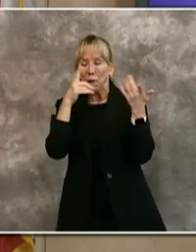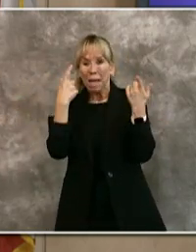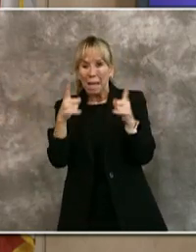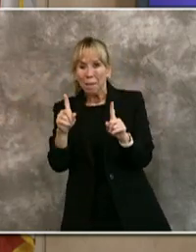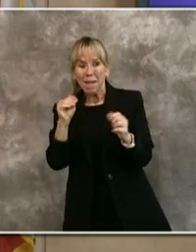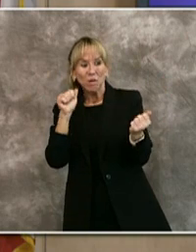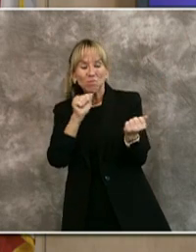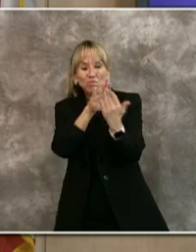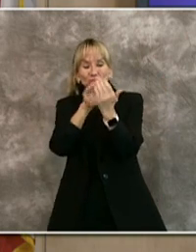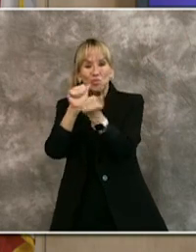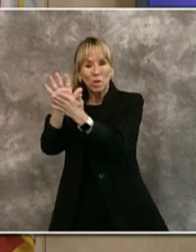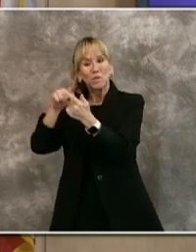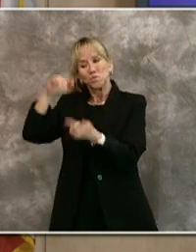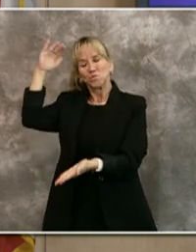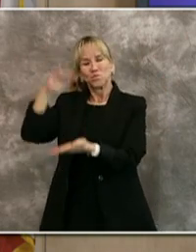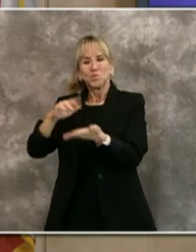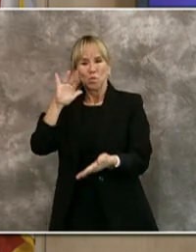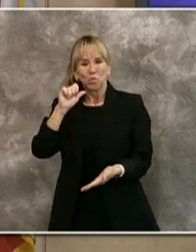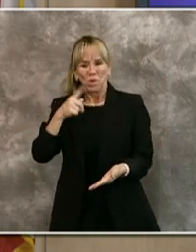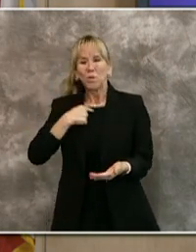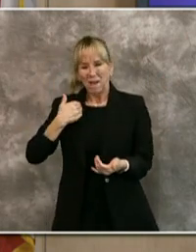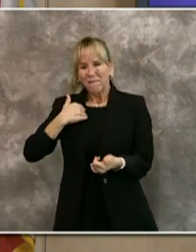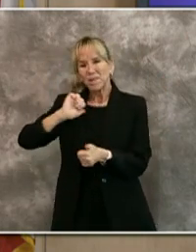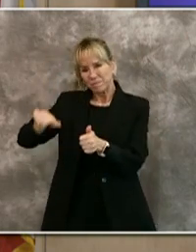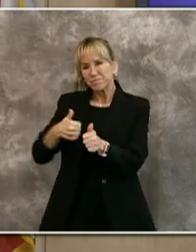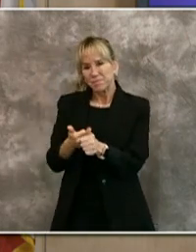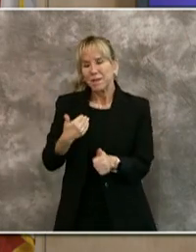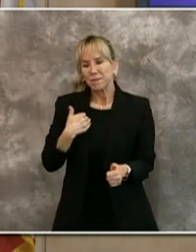specific activities to reduce the risk.